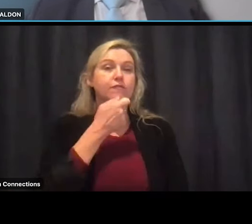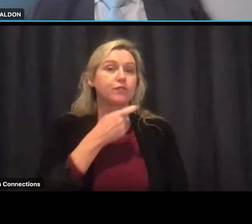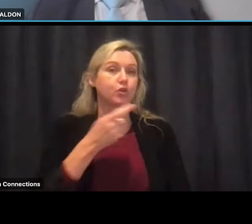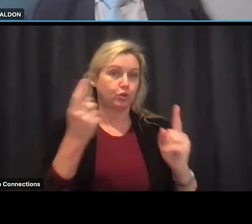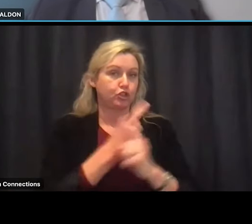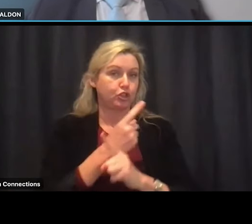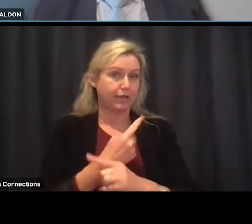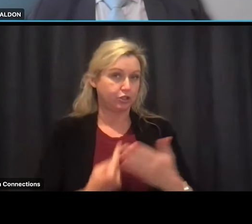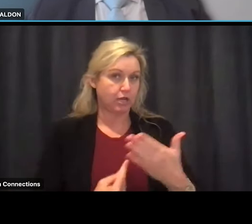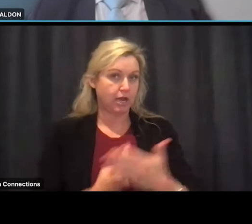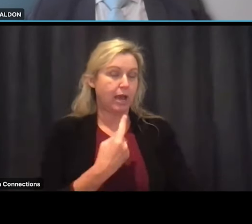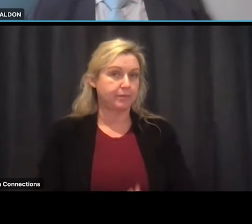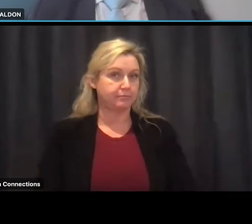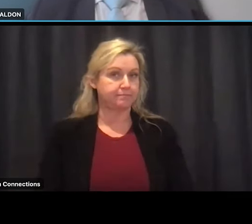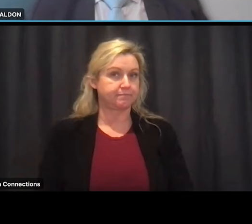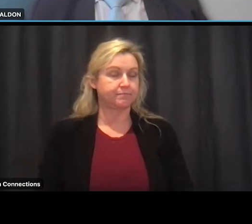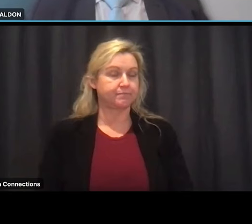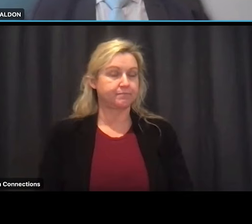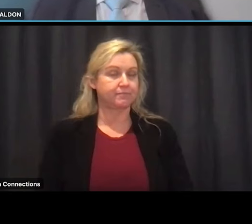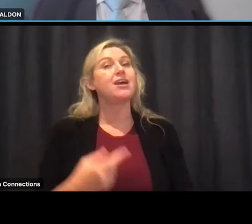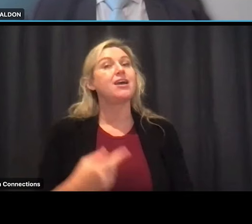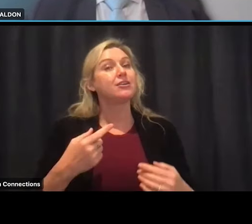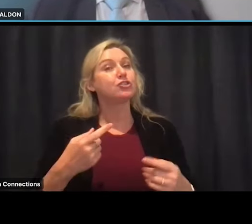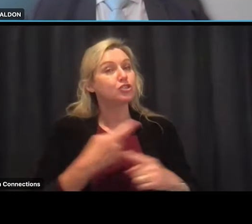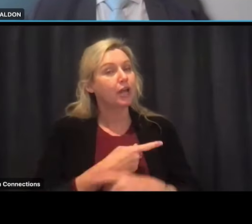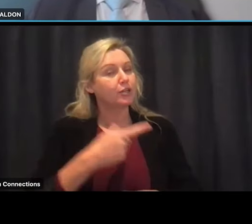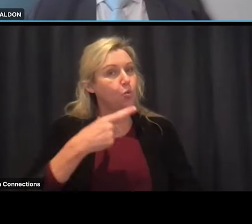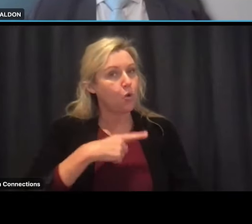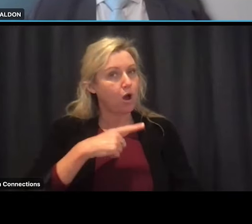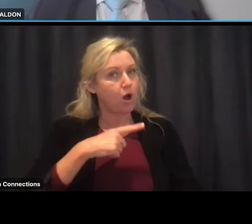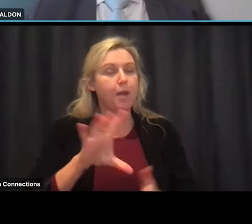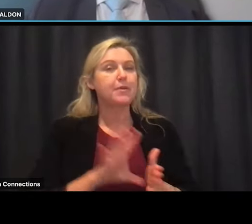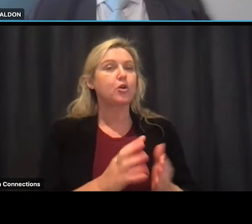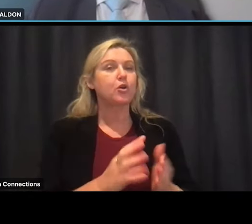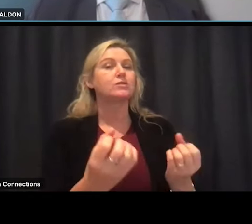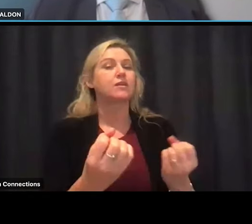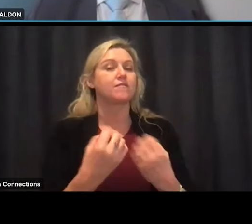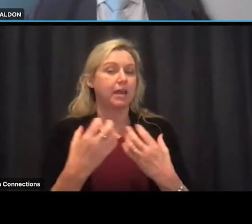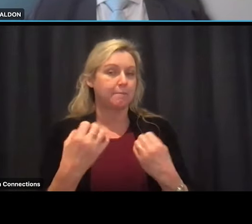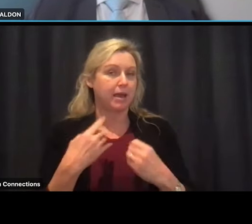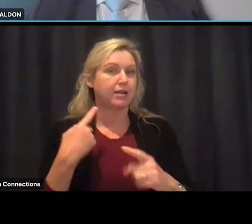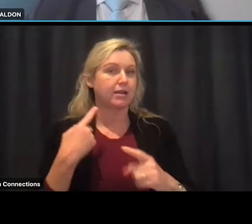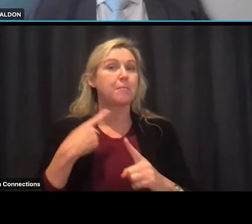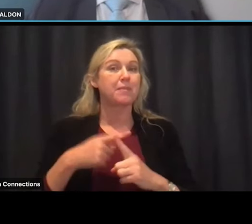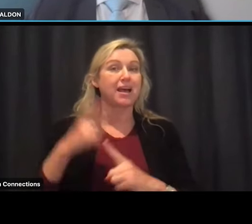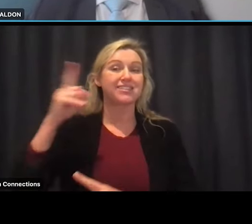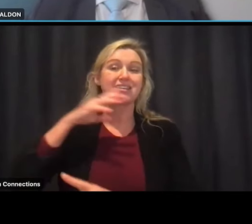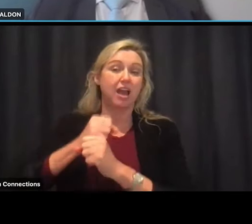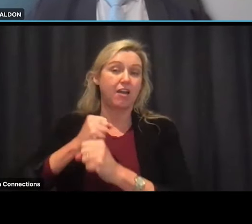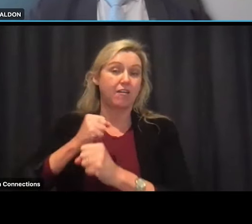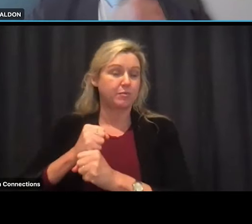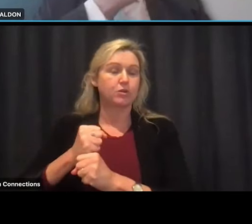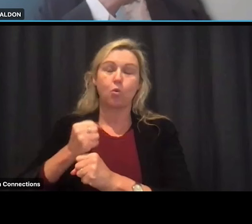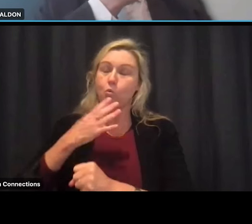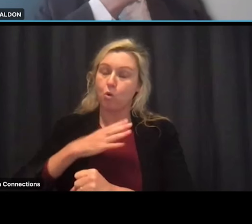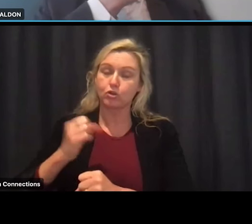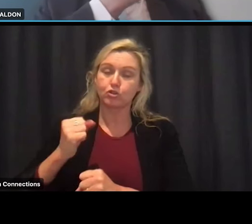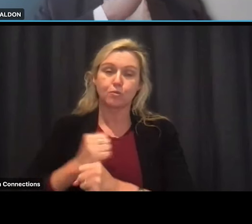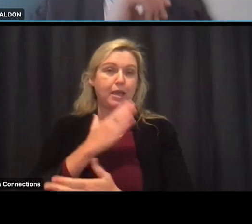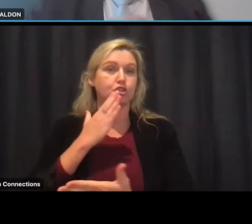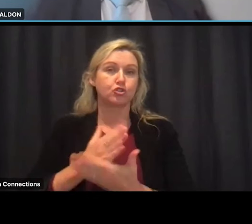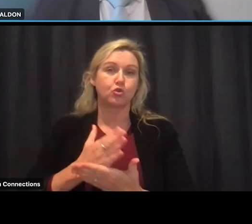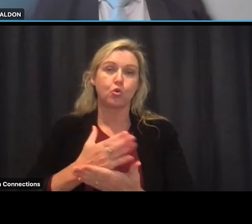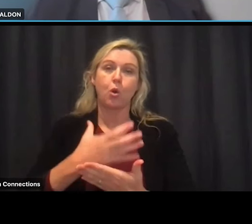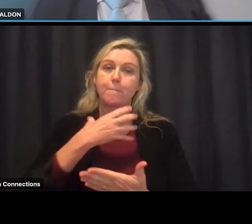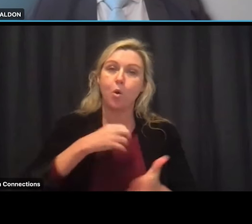changes have been made based on feedback and government's explicit commitment to strengthen reporting and transparency. So if we go to the